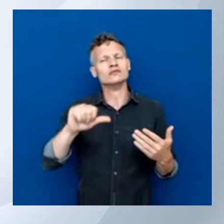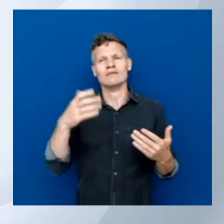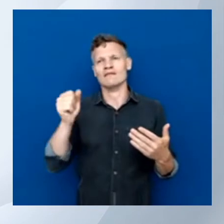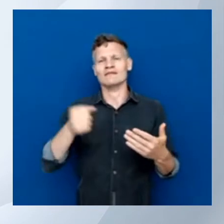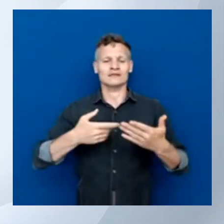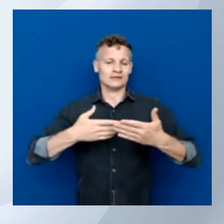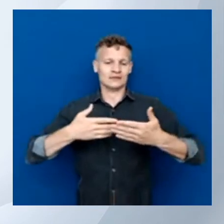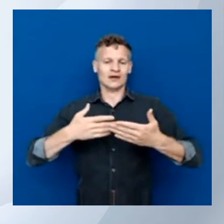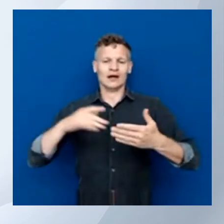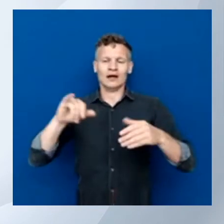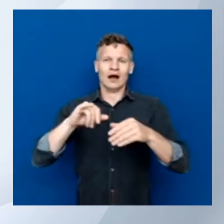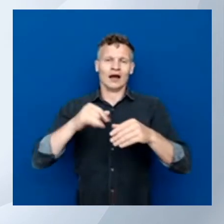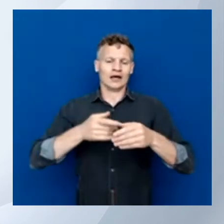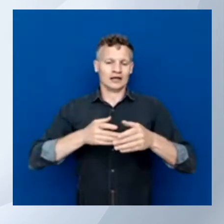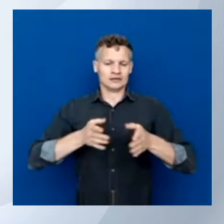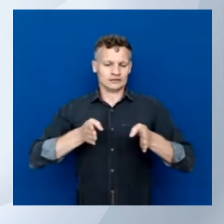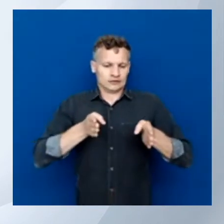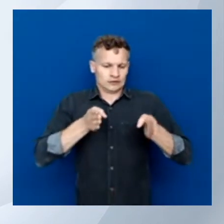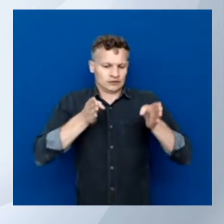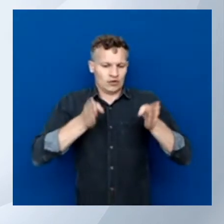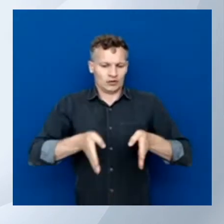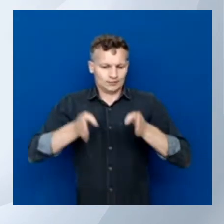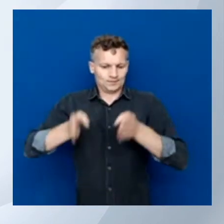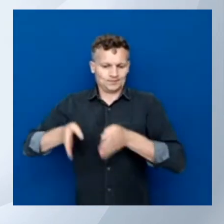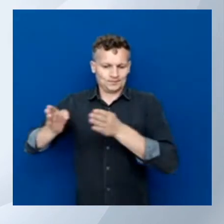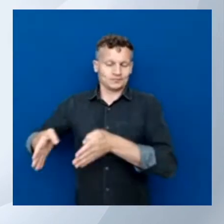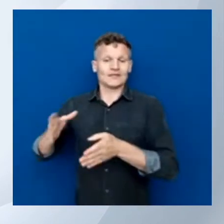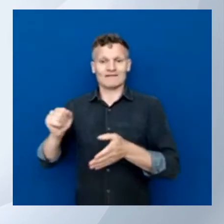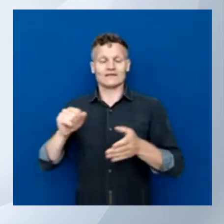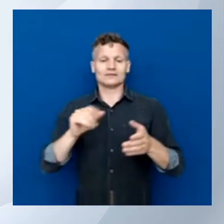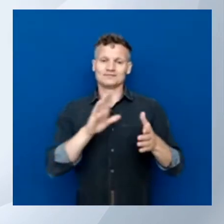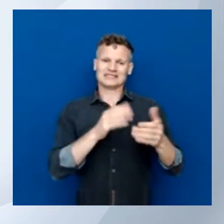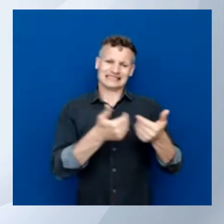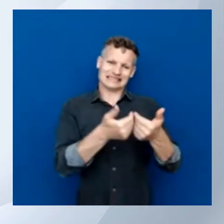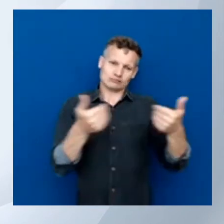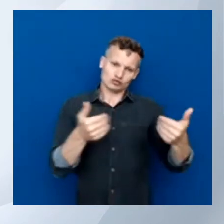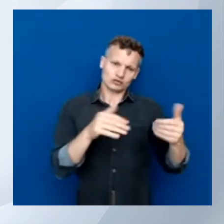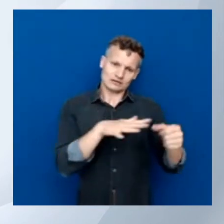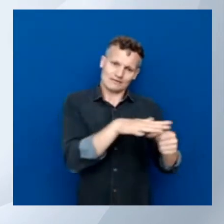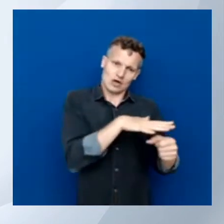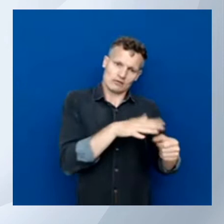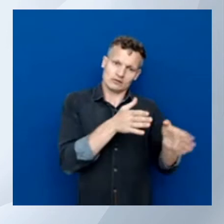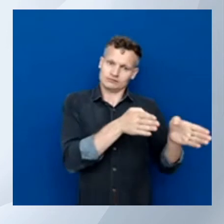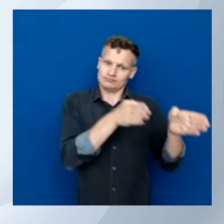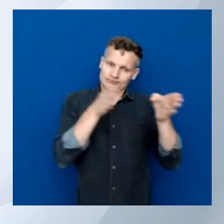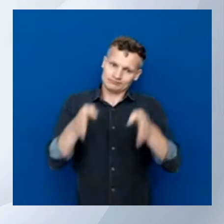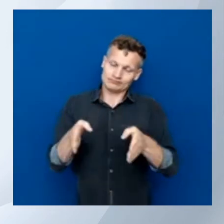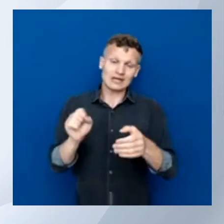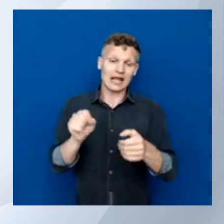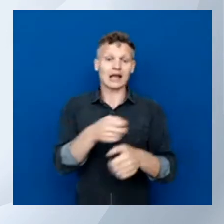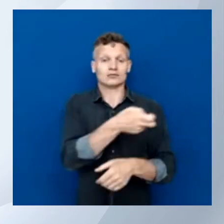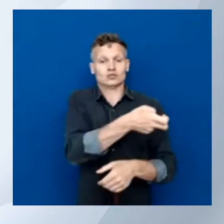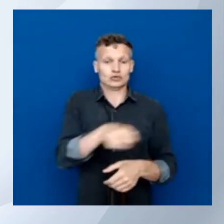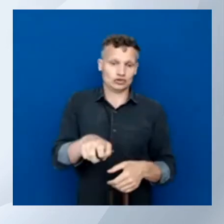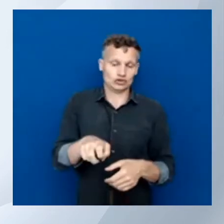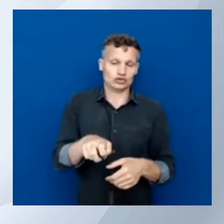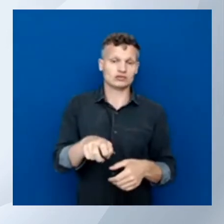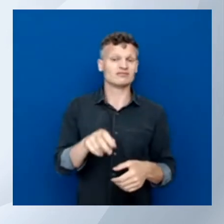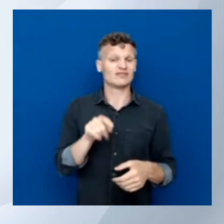isolated, separate environment where you can deploy your changes and then automatically switch them over. What we're effectively talking about here is